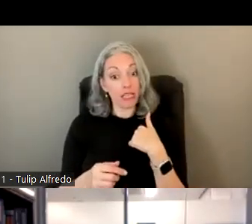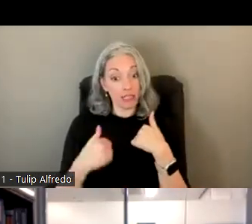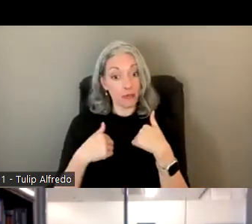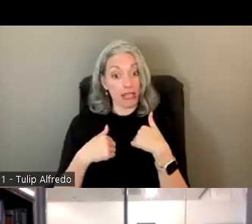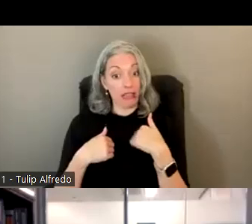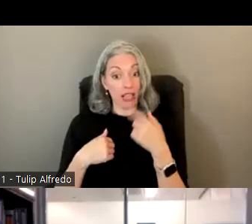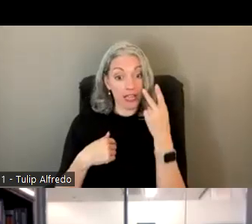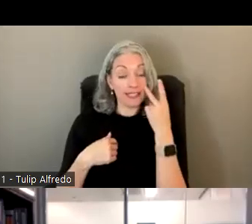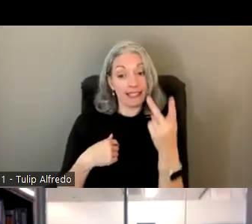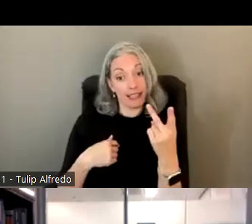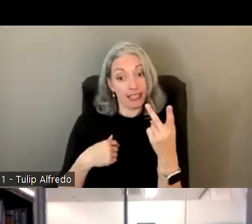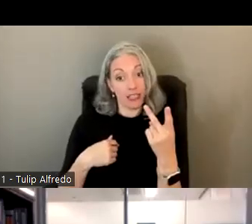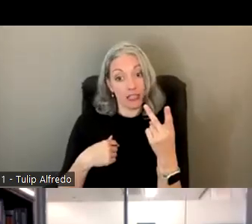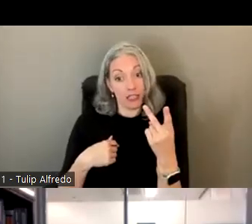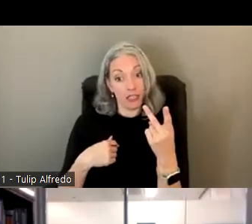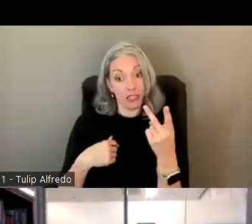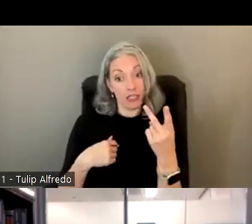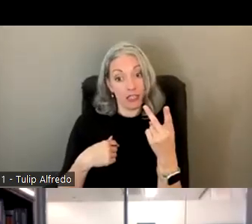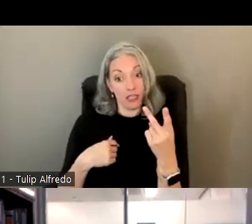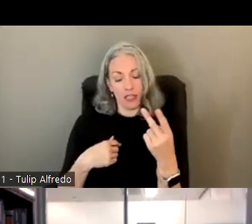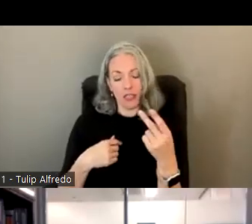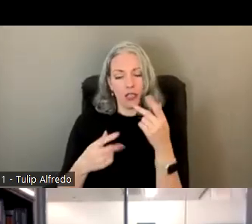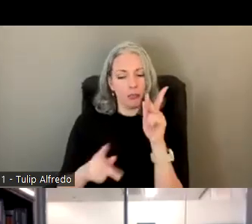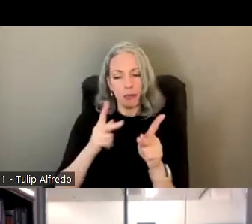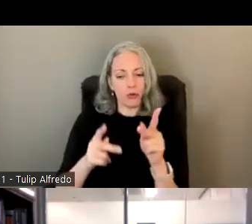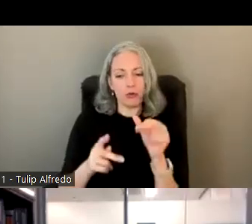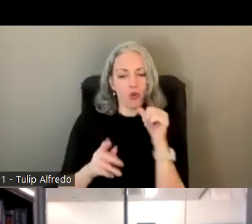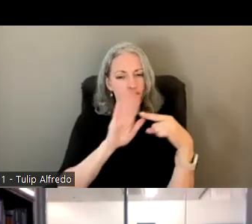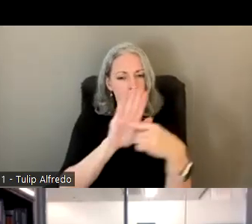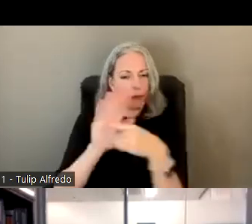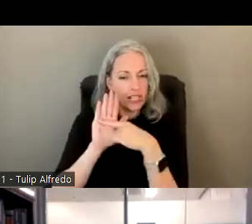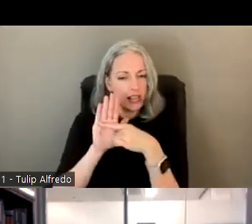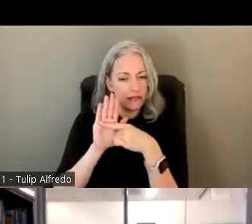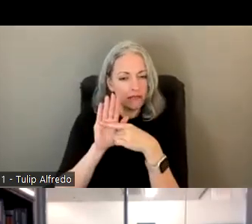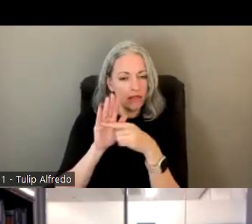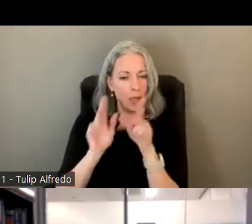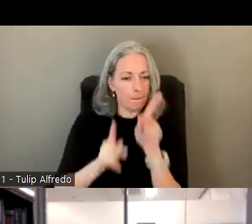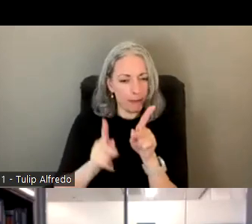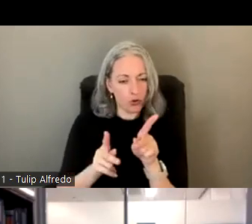see an incredibly underrepresented, undercared for population.